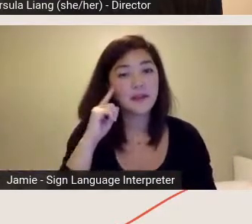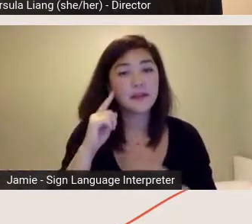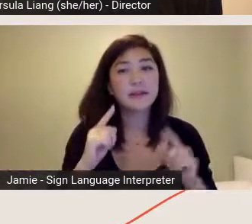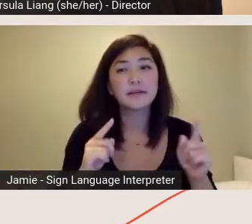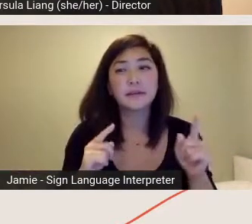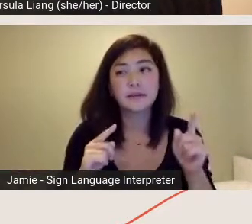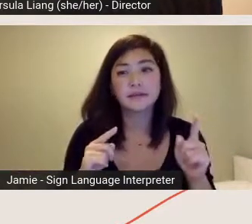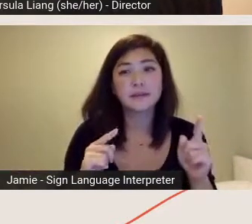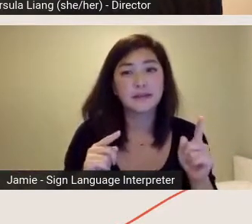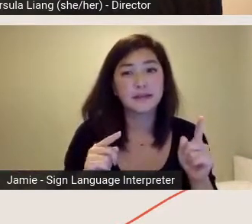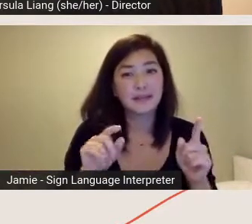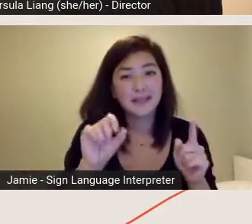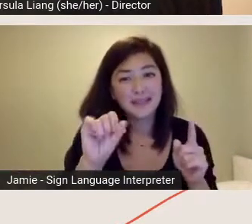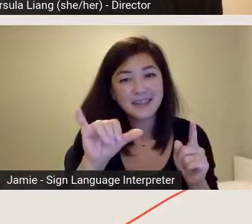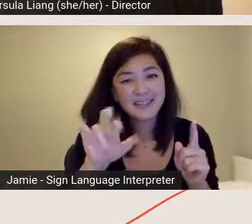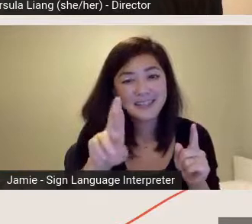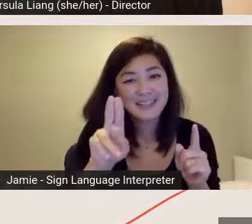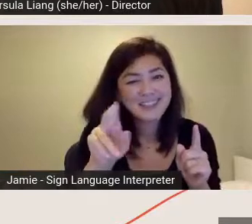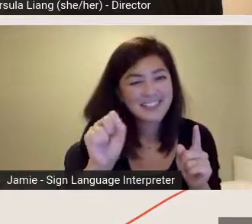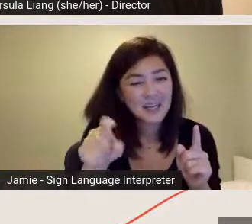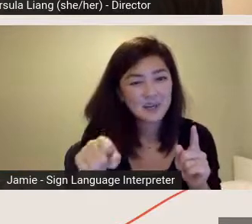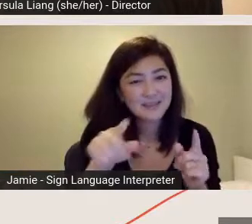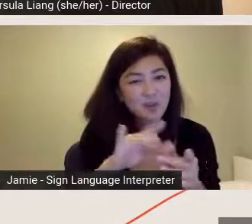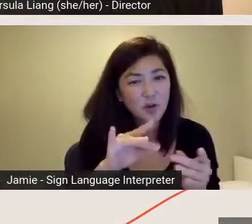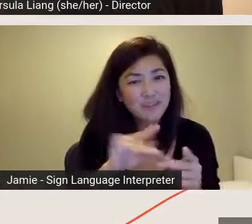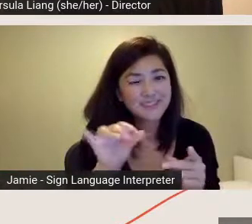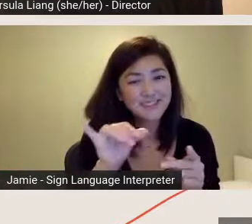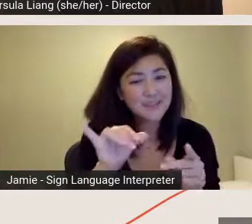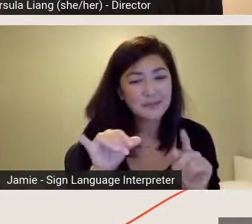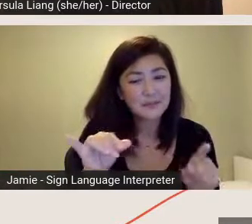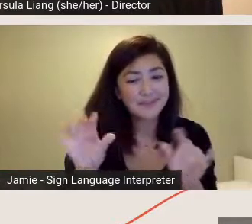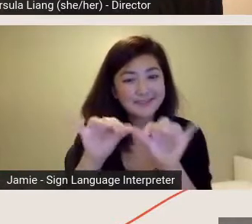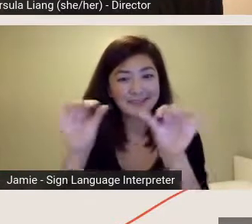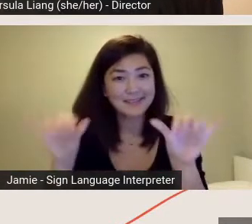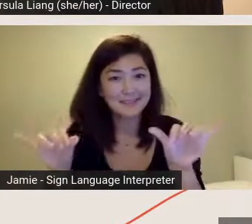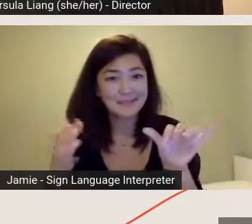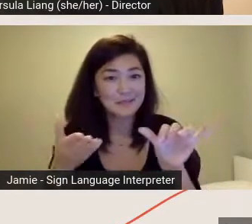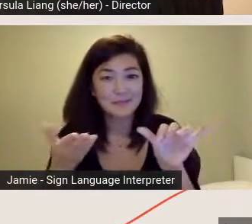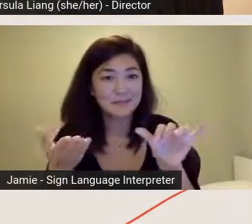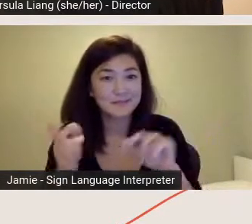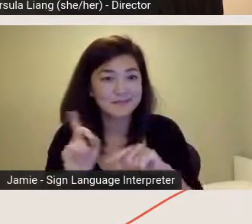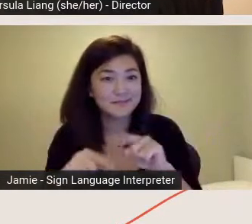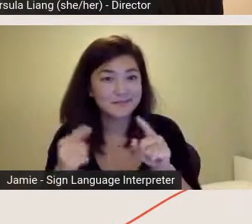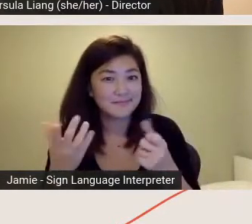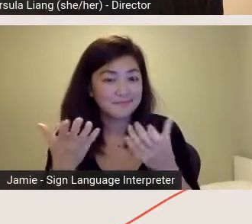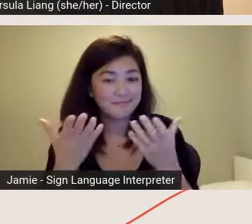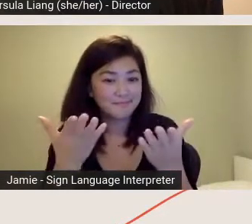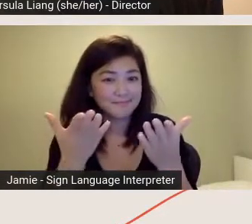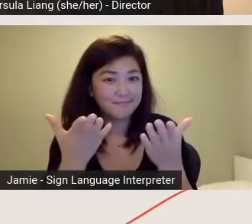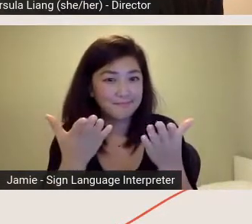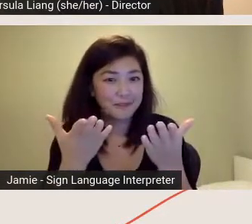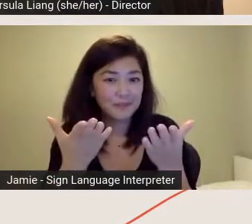as Cyrus said, is something that the system is ill-equipped to provide, which is,